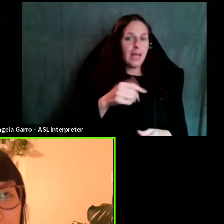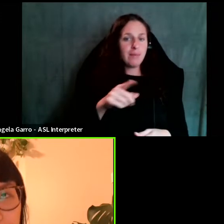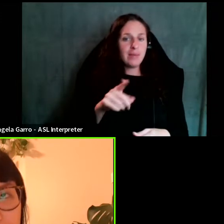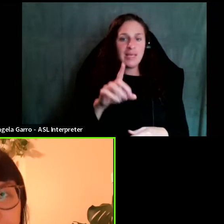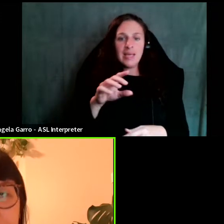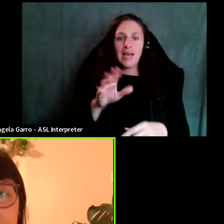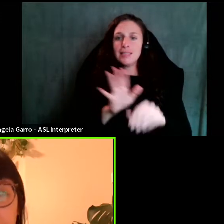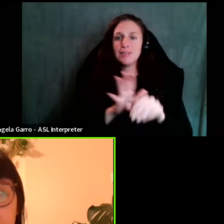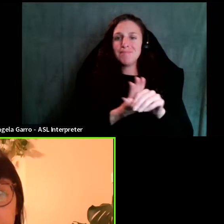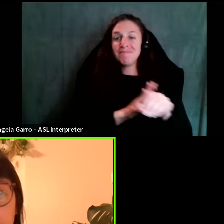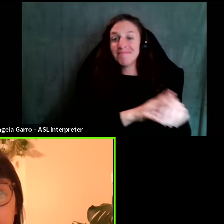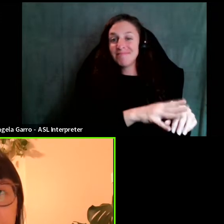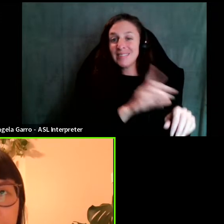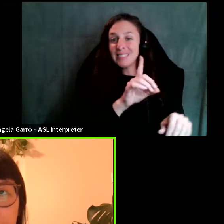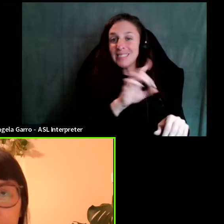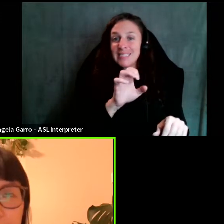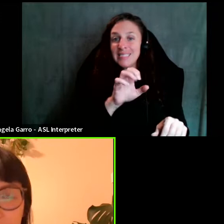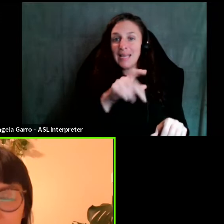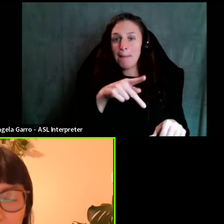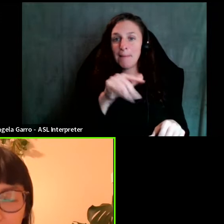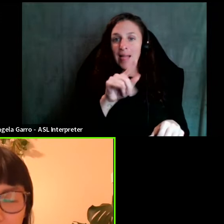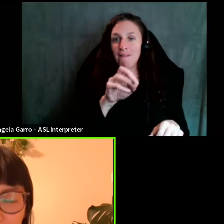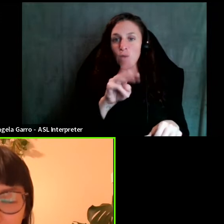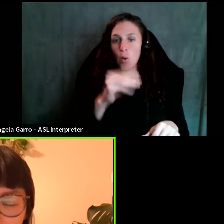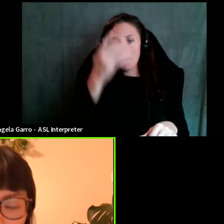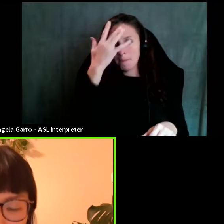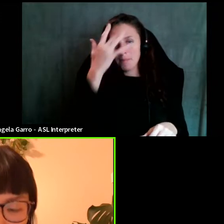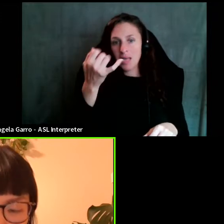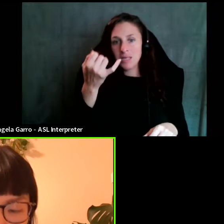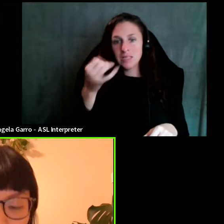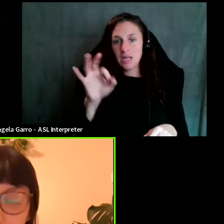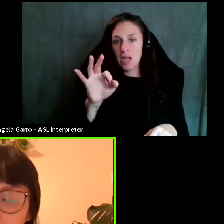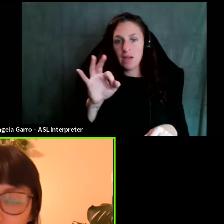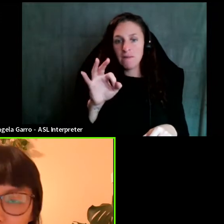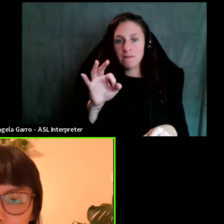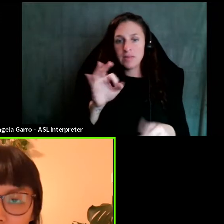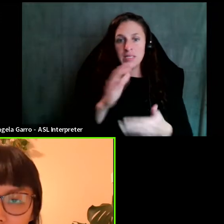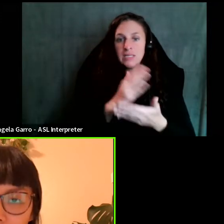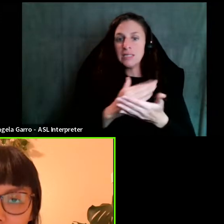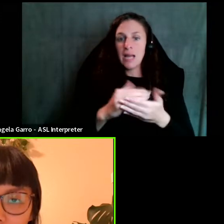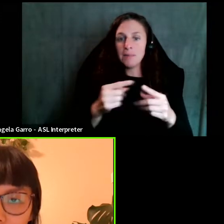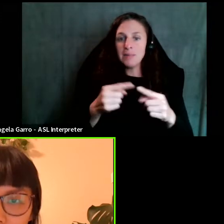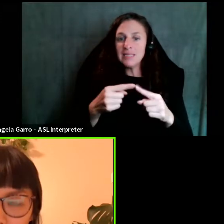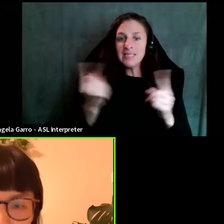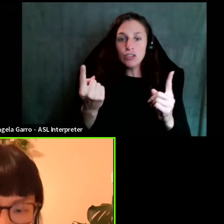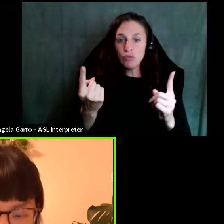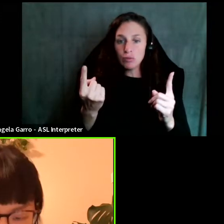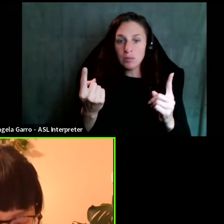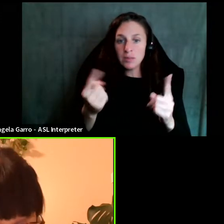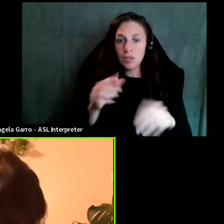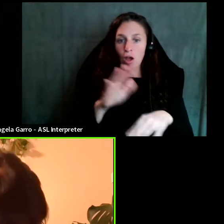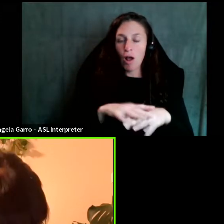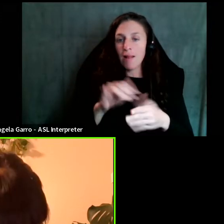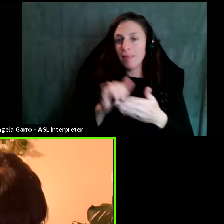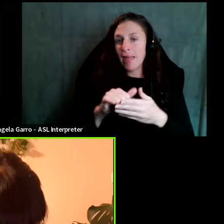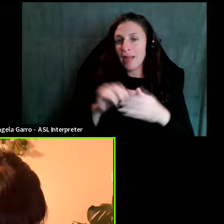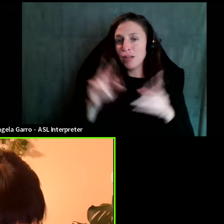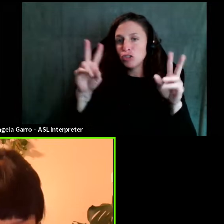deplatformed because there are some disagreements on the term Free